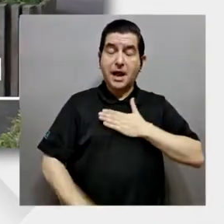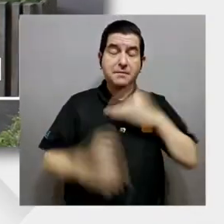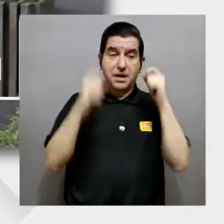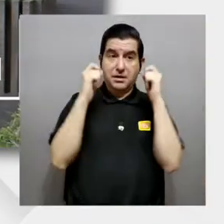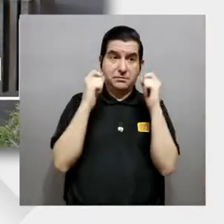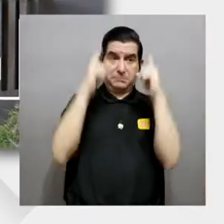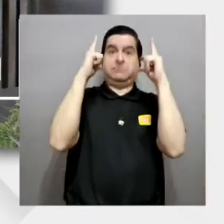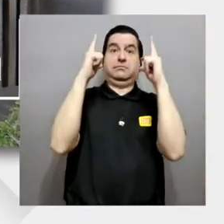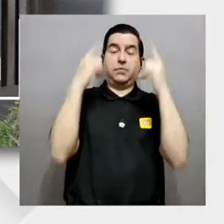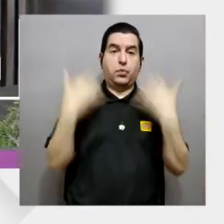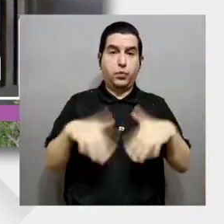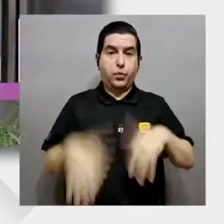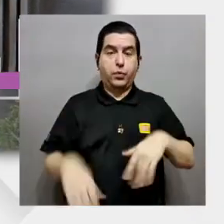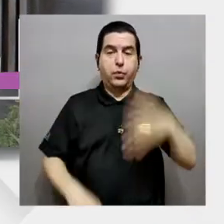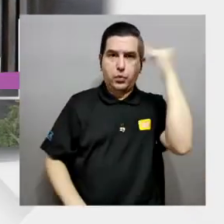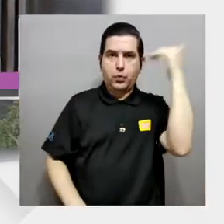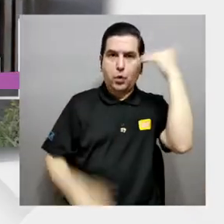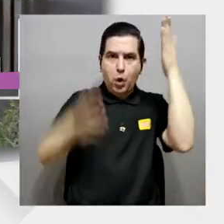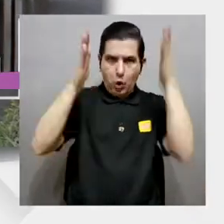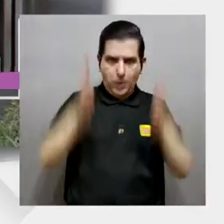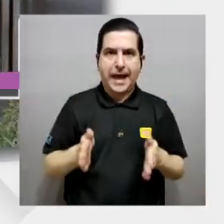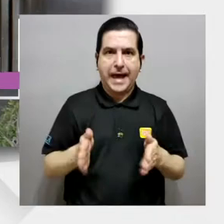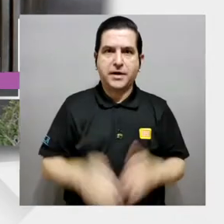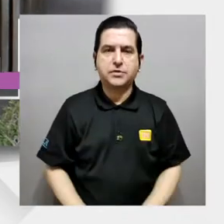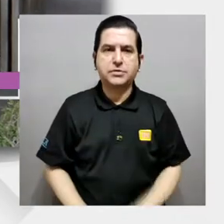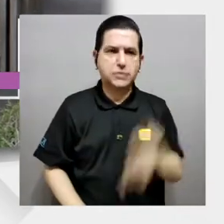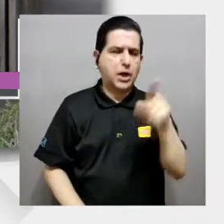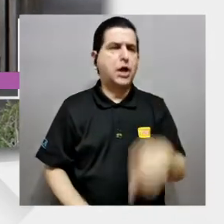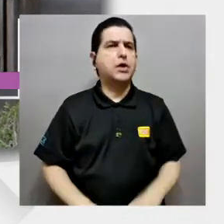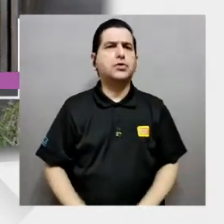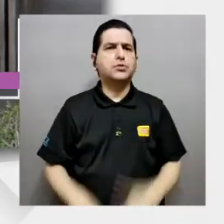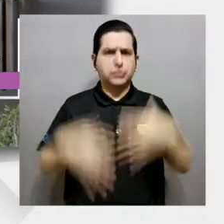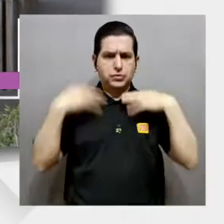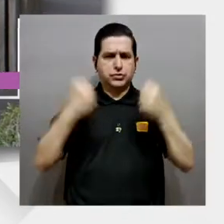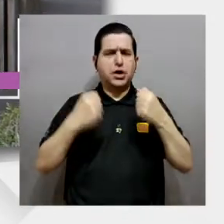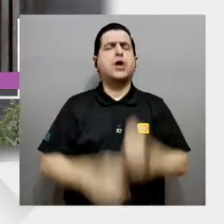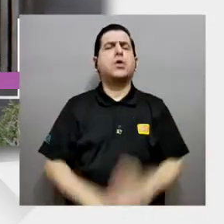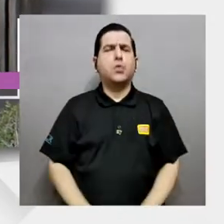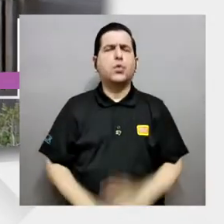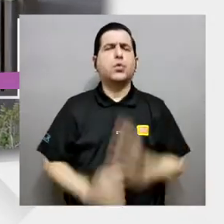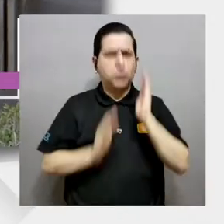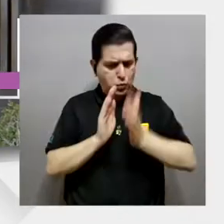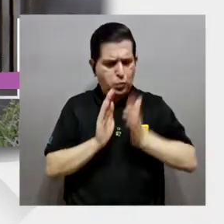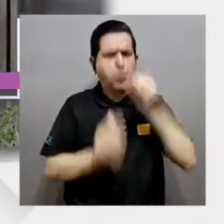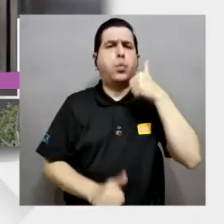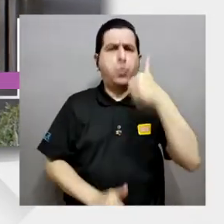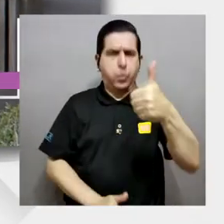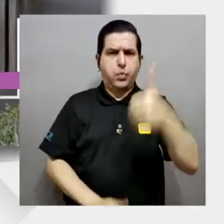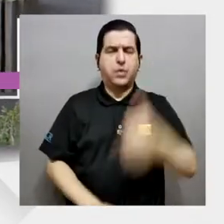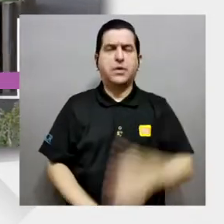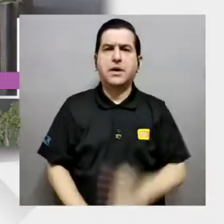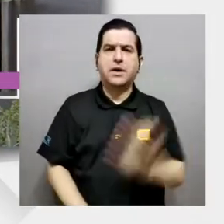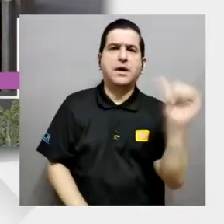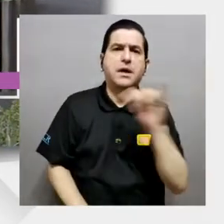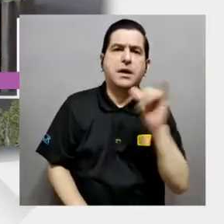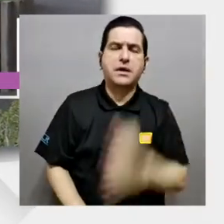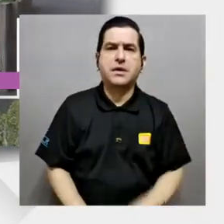Mm-hmm. Lo que me causa mi admiración de los coreanos es que cuidan mucho su salud y cuidan